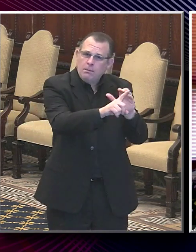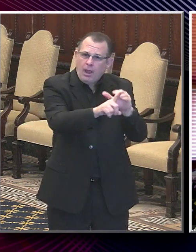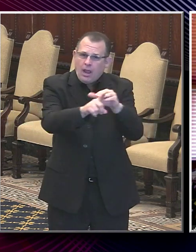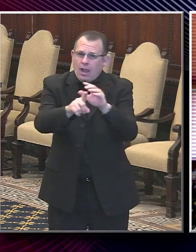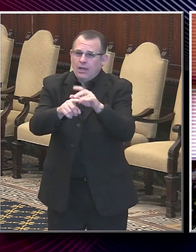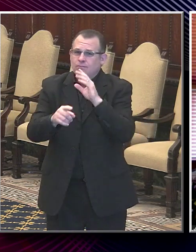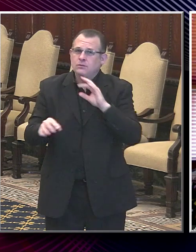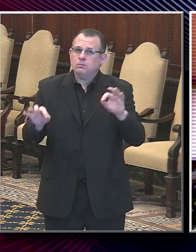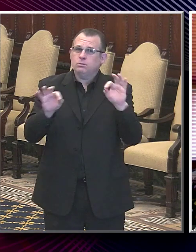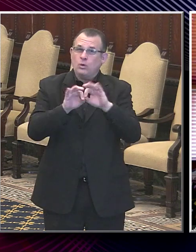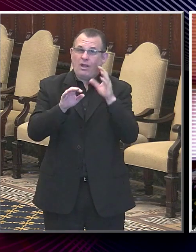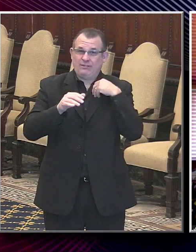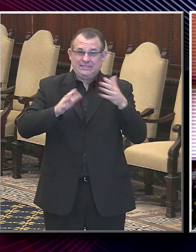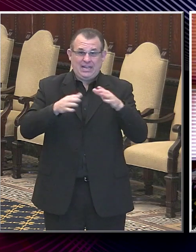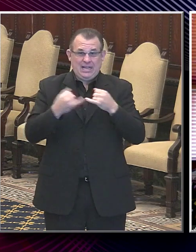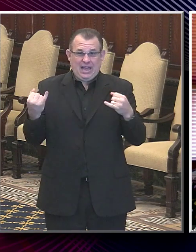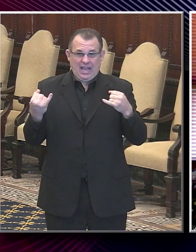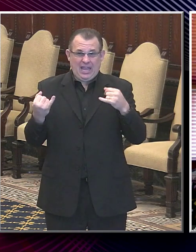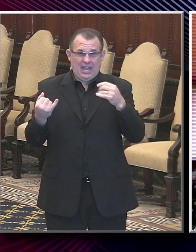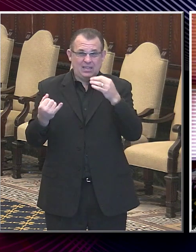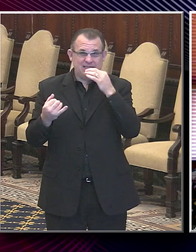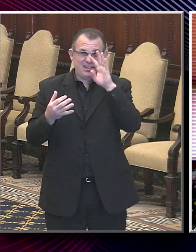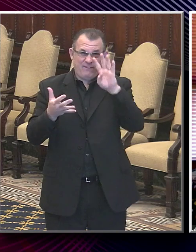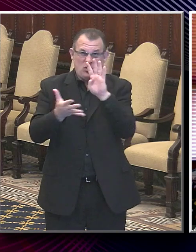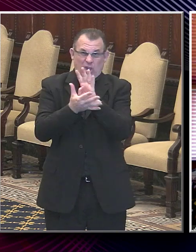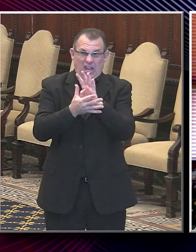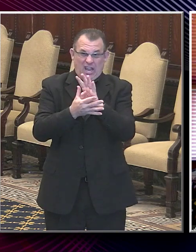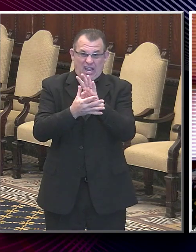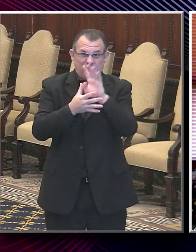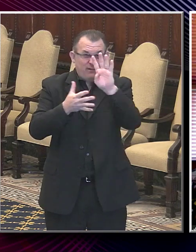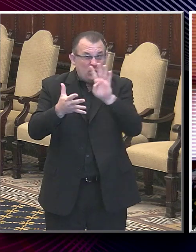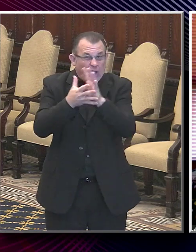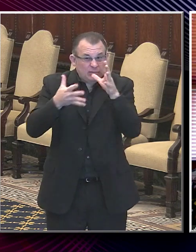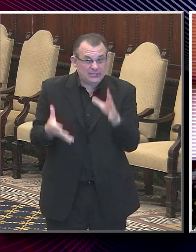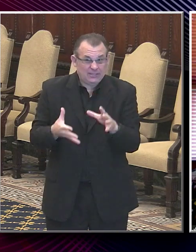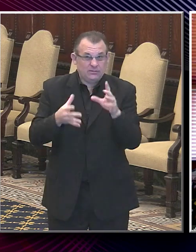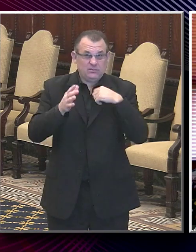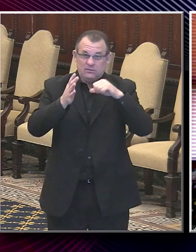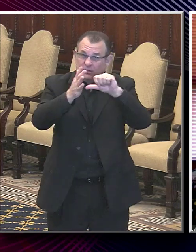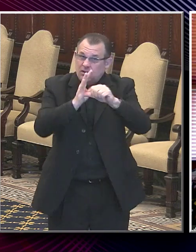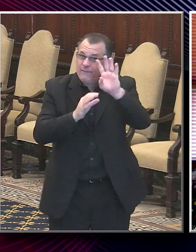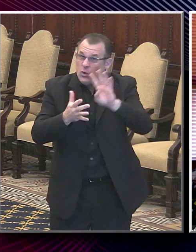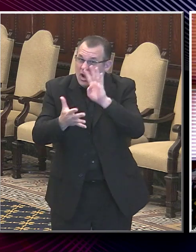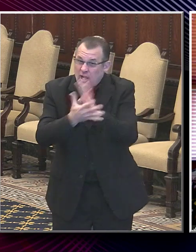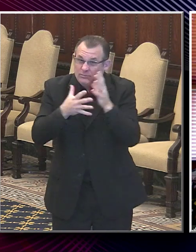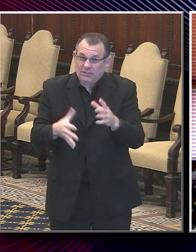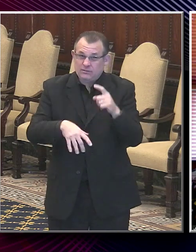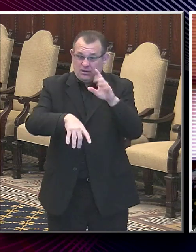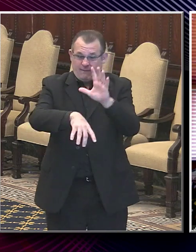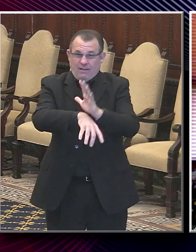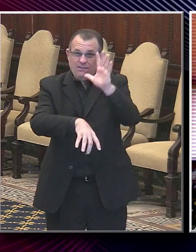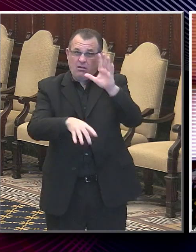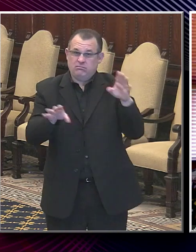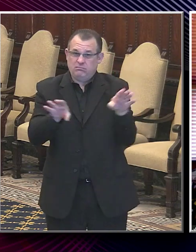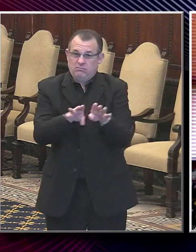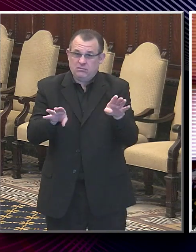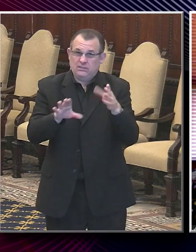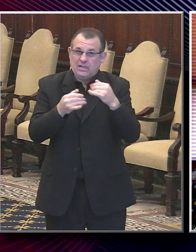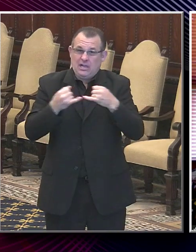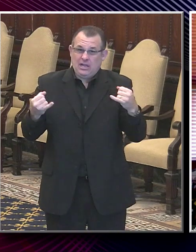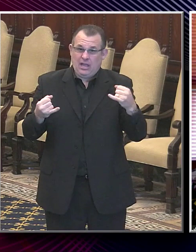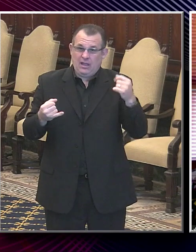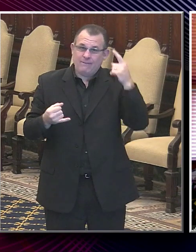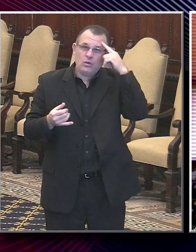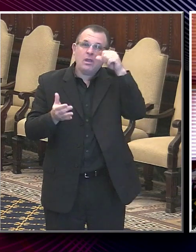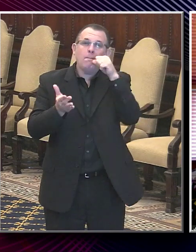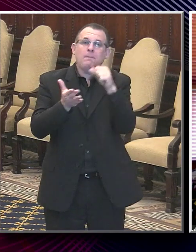deadline coming in just 4 hours. It's 4 hours. That's right, 4 hours from now, 5 p.m., brings the deadline to apply for a mail-in ballot